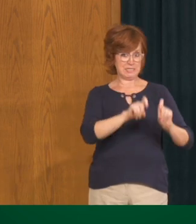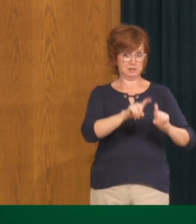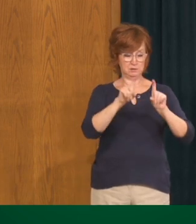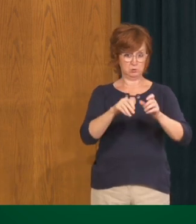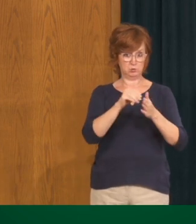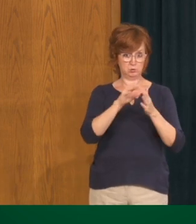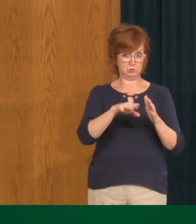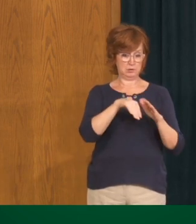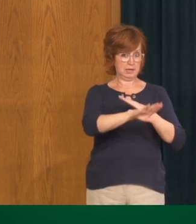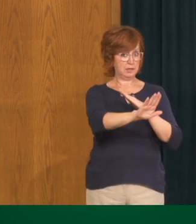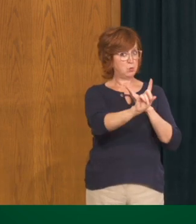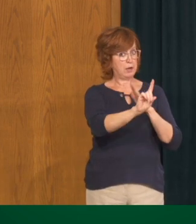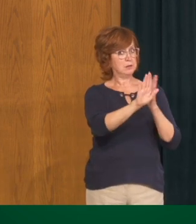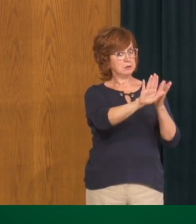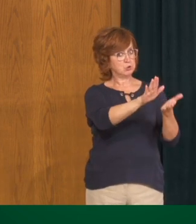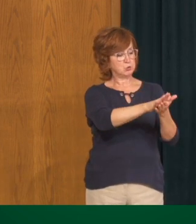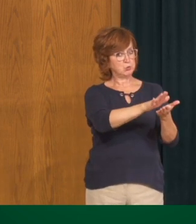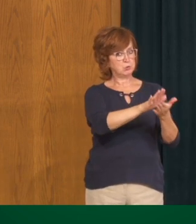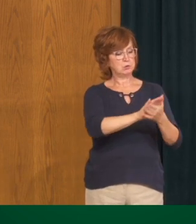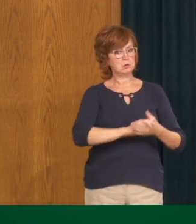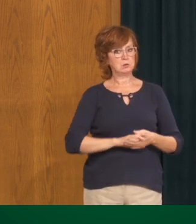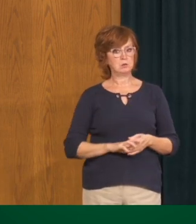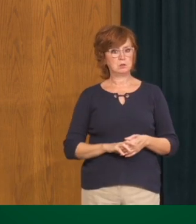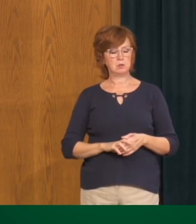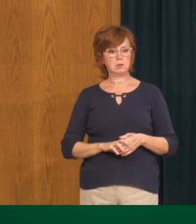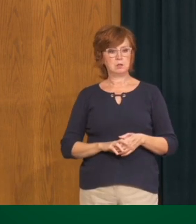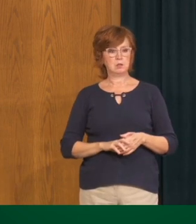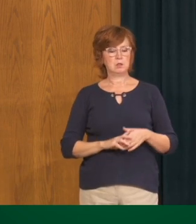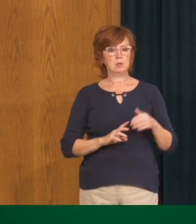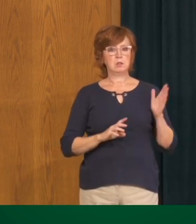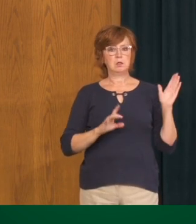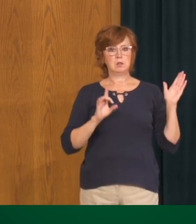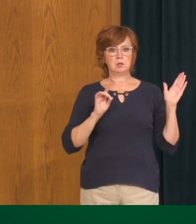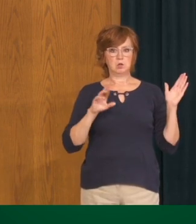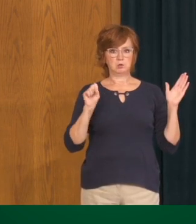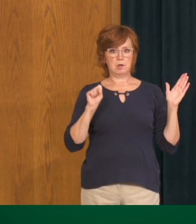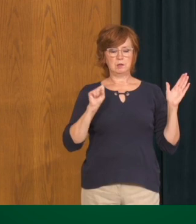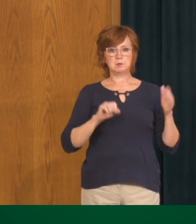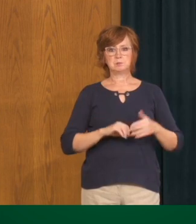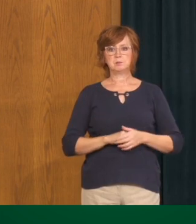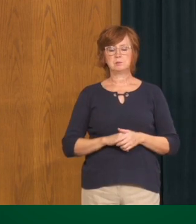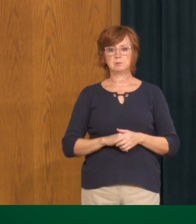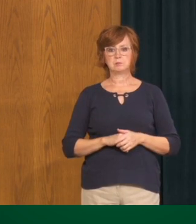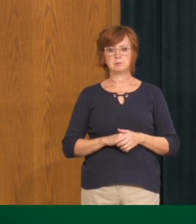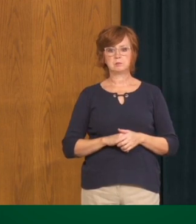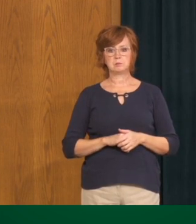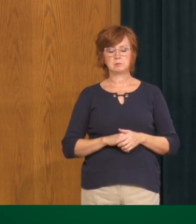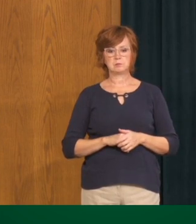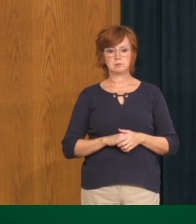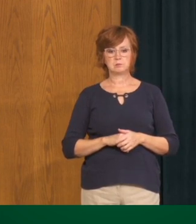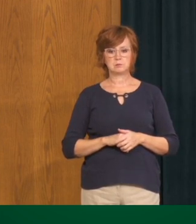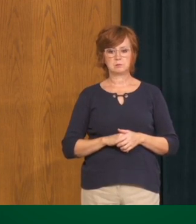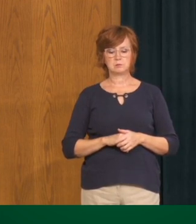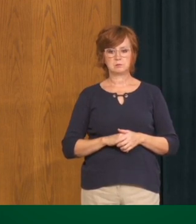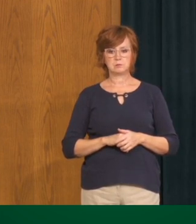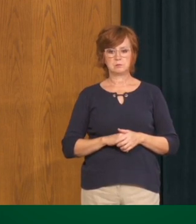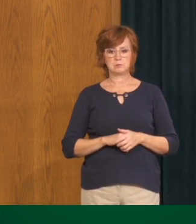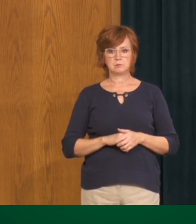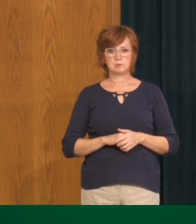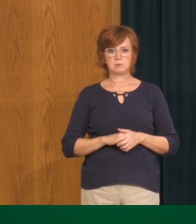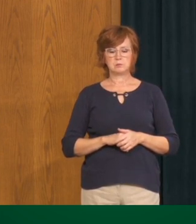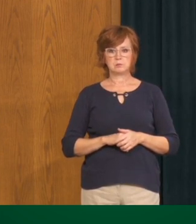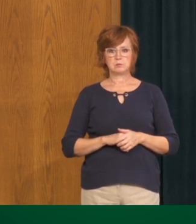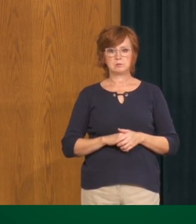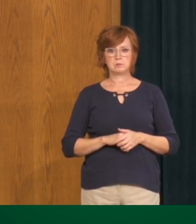of samples are put into one test? Yeah, so that's a really interesting concept, and I'll just say a couple of